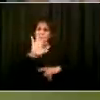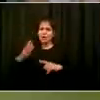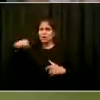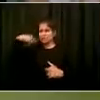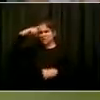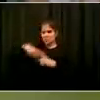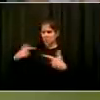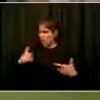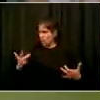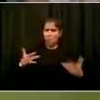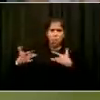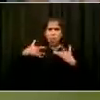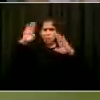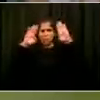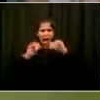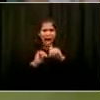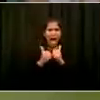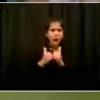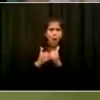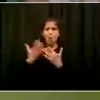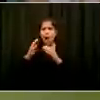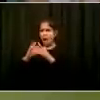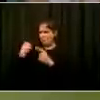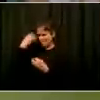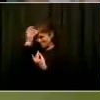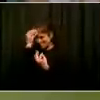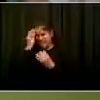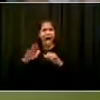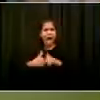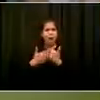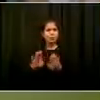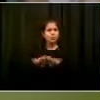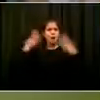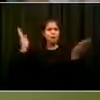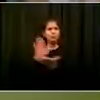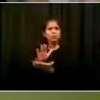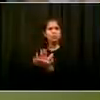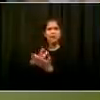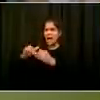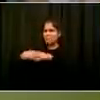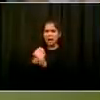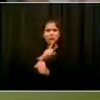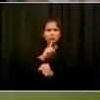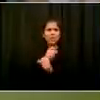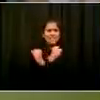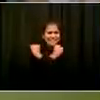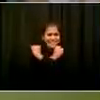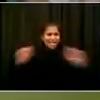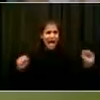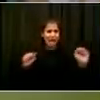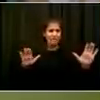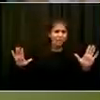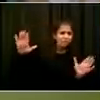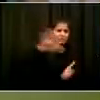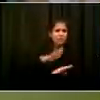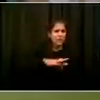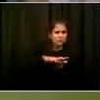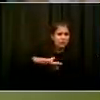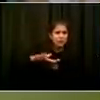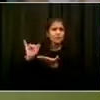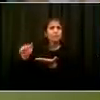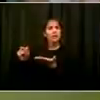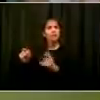possible. And quite honestly, we chose an extremely conservative approach. And at the time we were making that decision, there was a very conscious